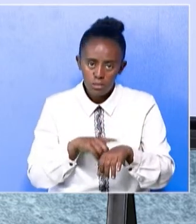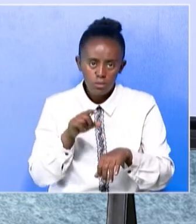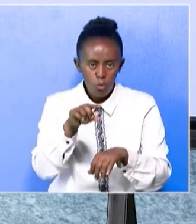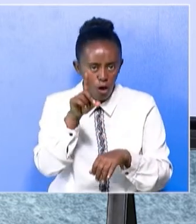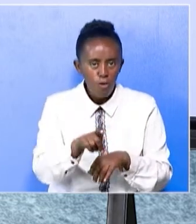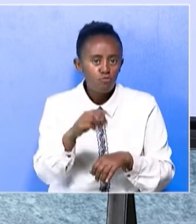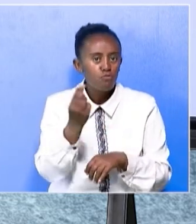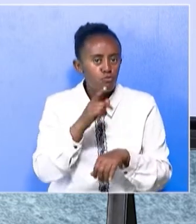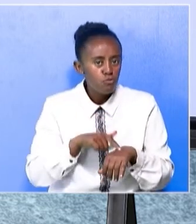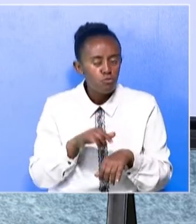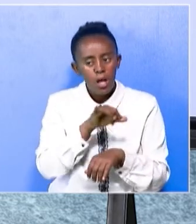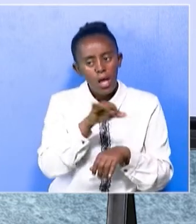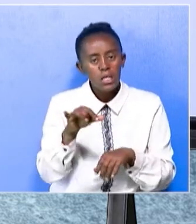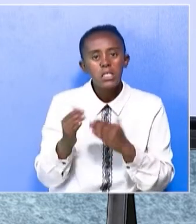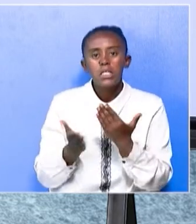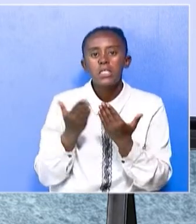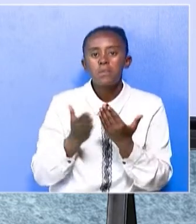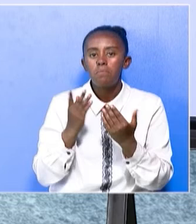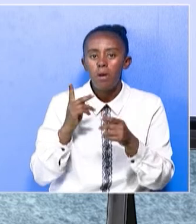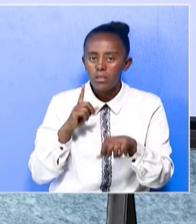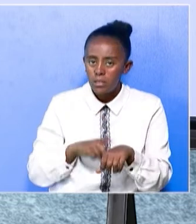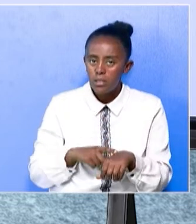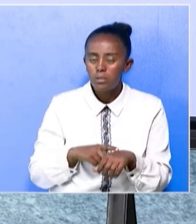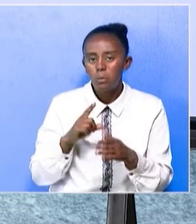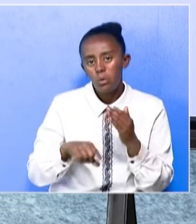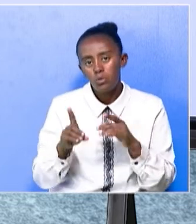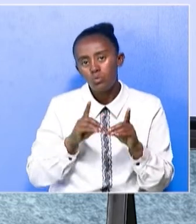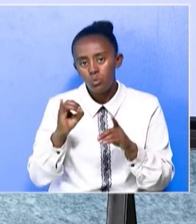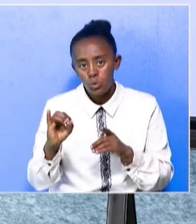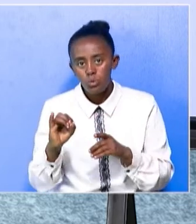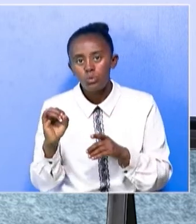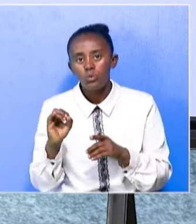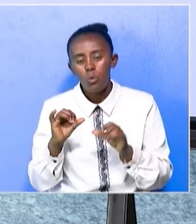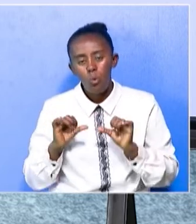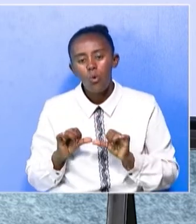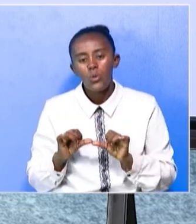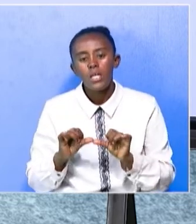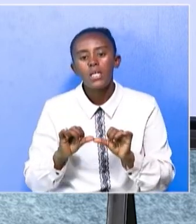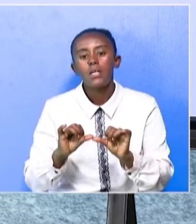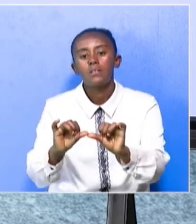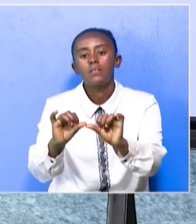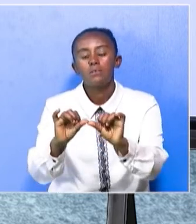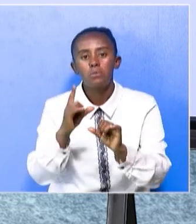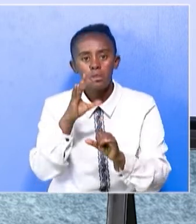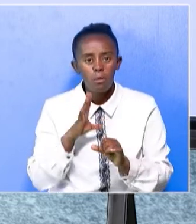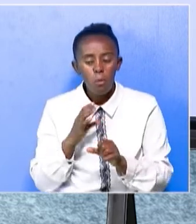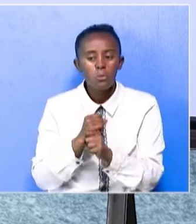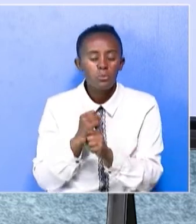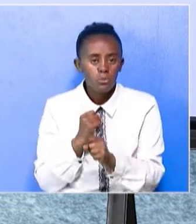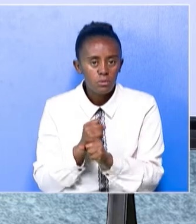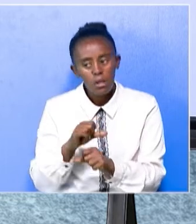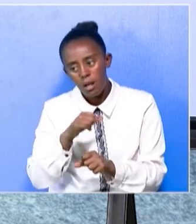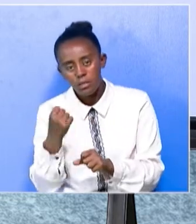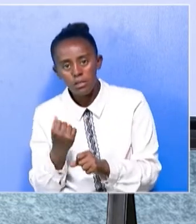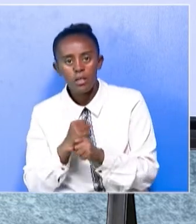use like simple past tense. What you are doing things continuously. When someone is doing